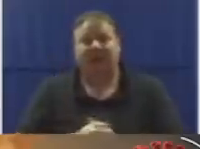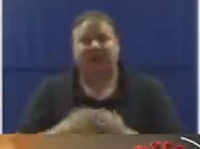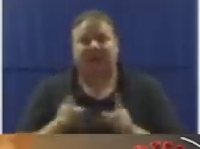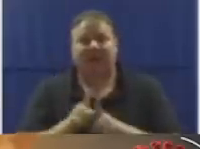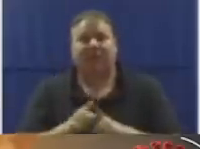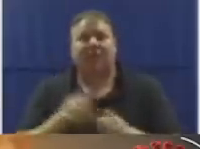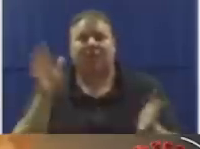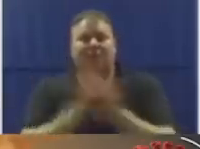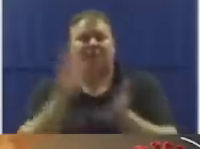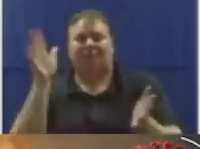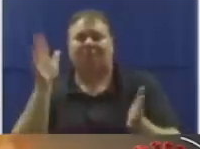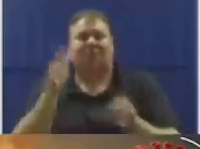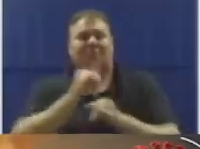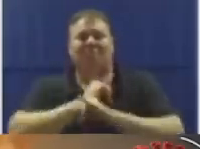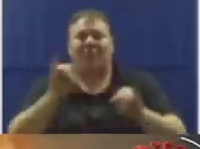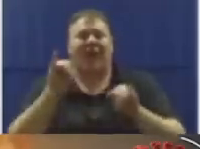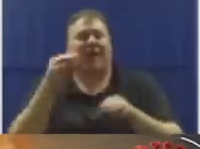on this presidency.